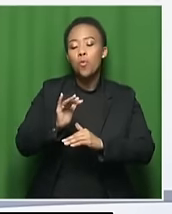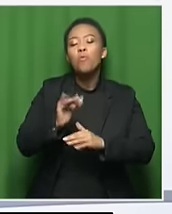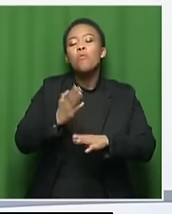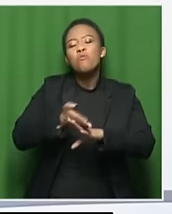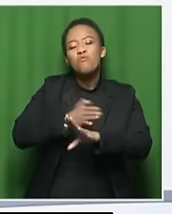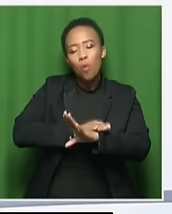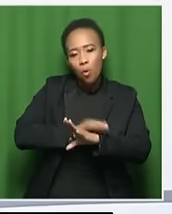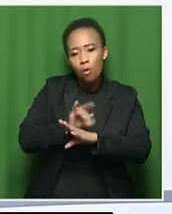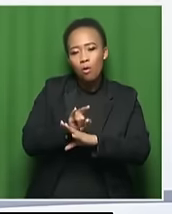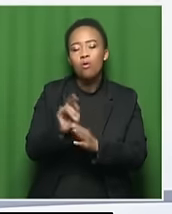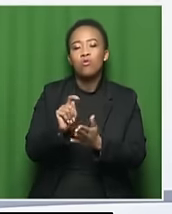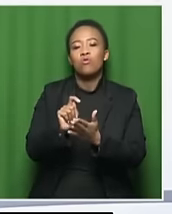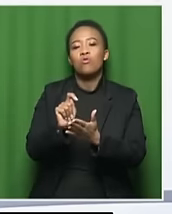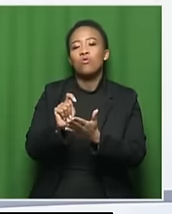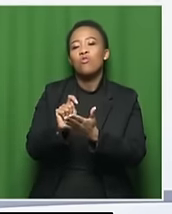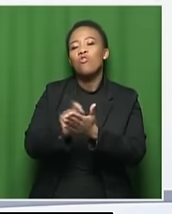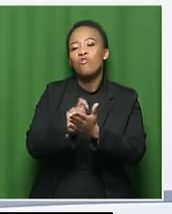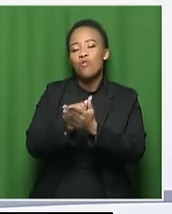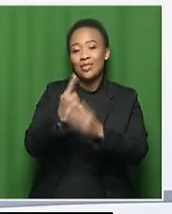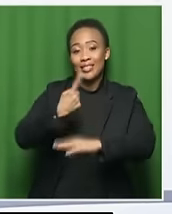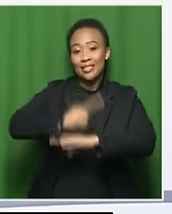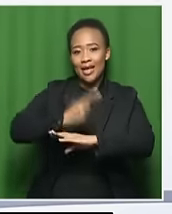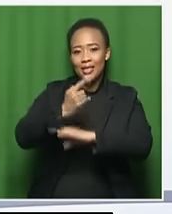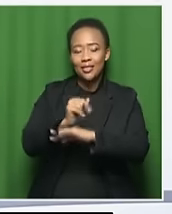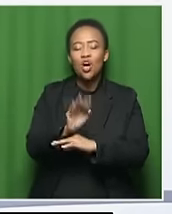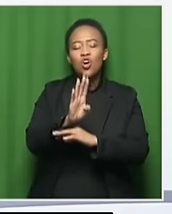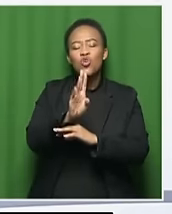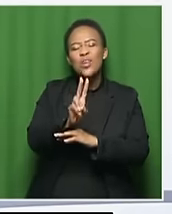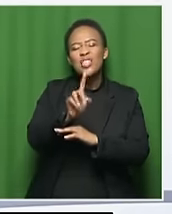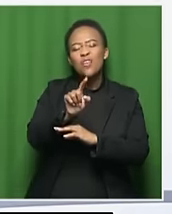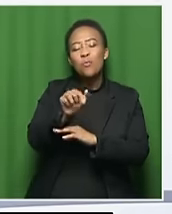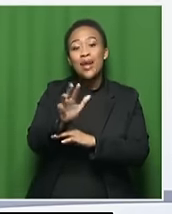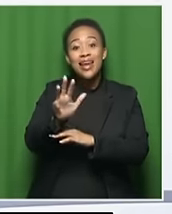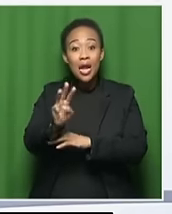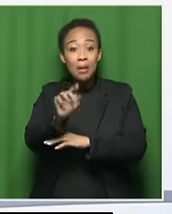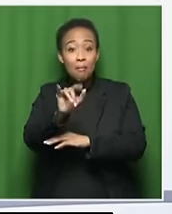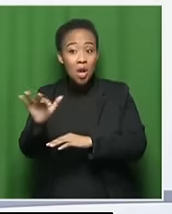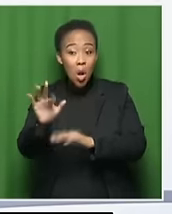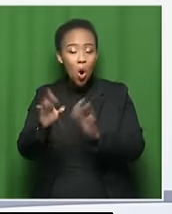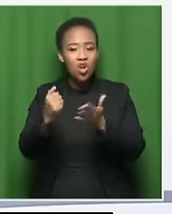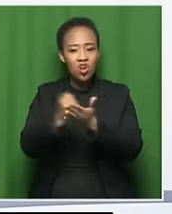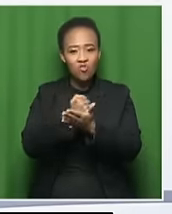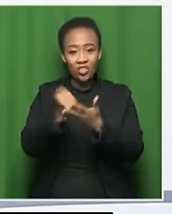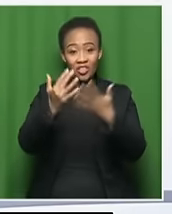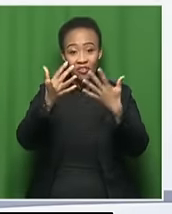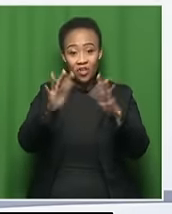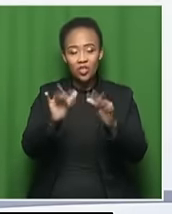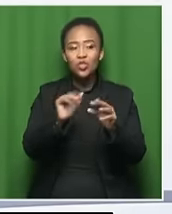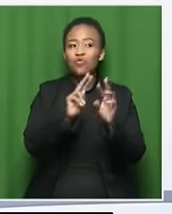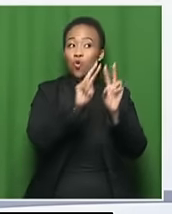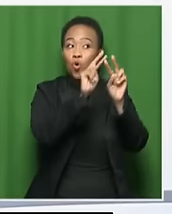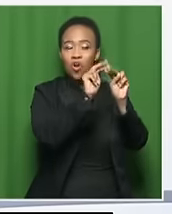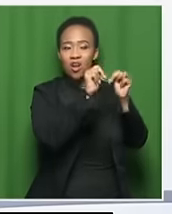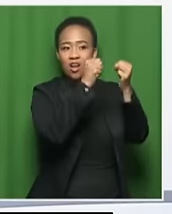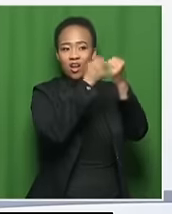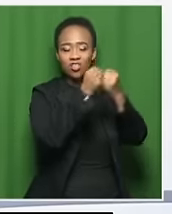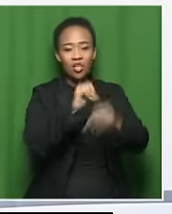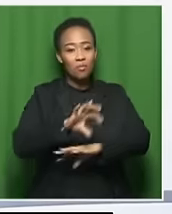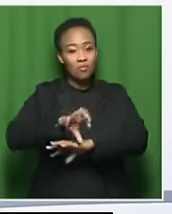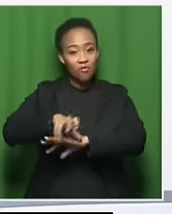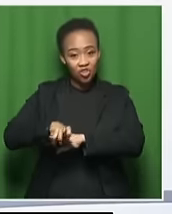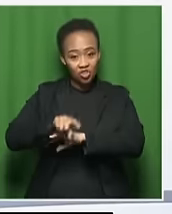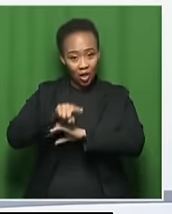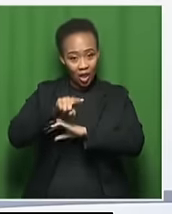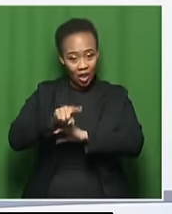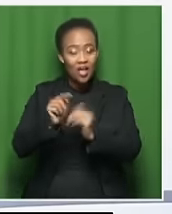million registered voters to elect candidates to represent them in the National Assembly and the Provincial Legislatures, what are the